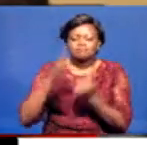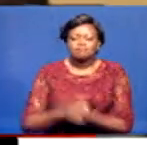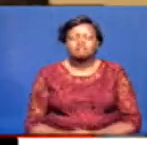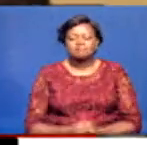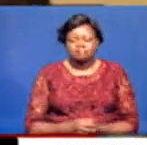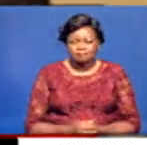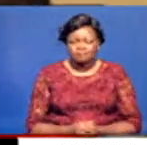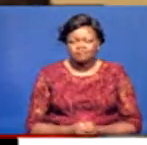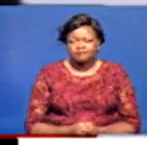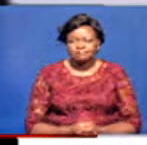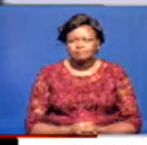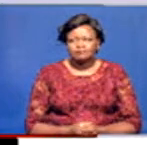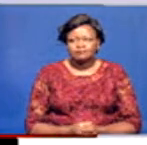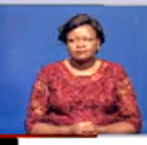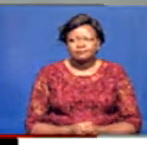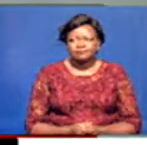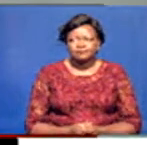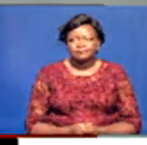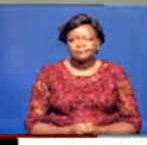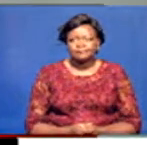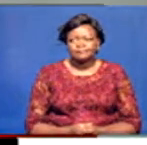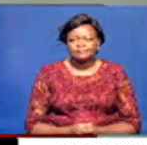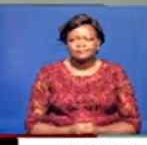for Prime Edition.